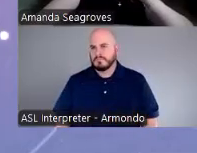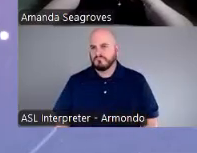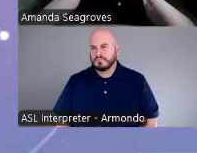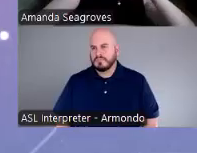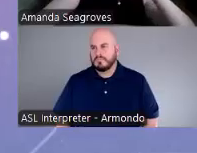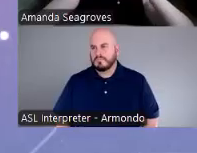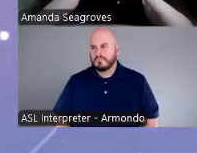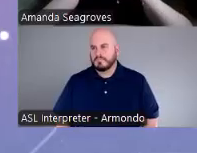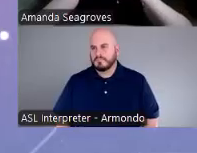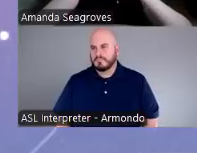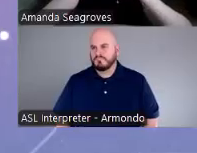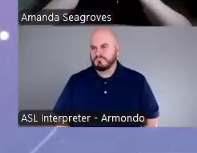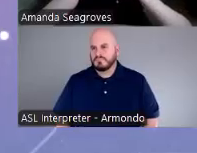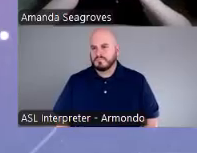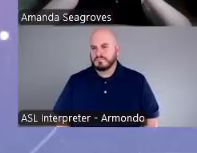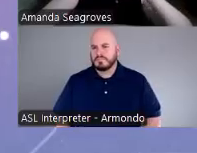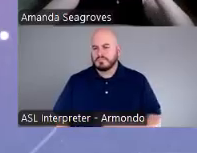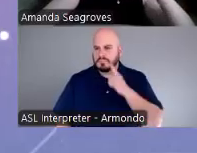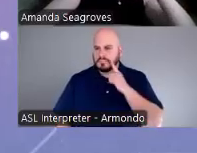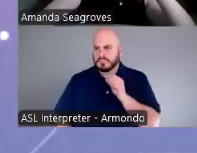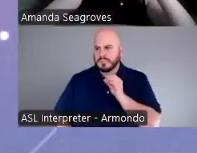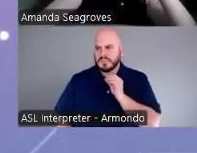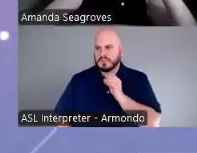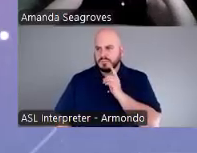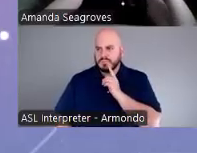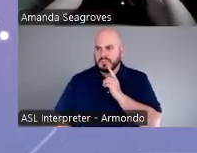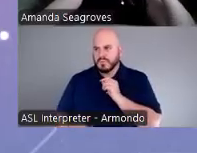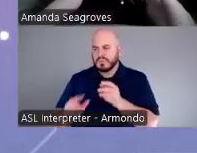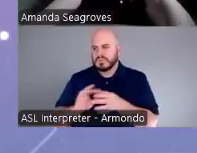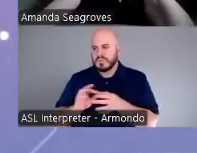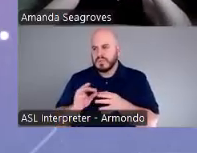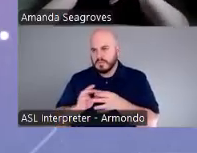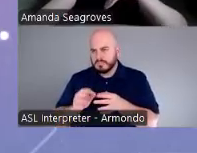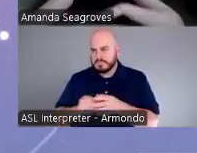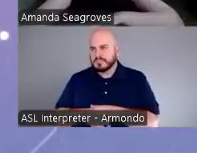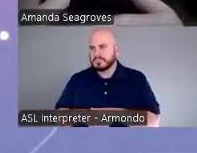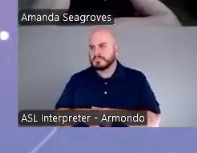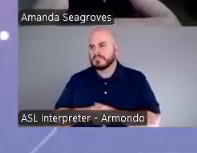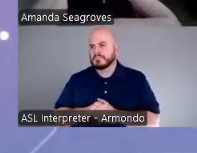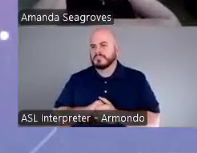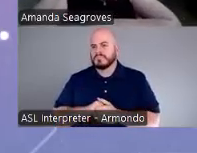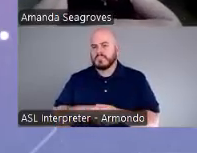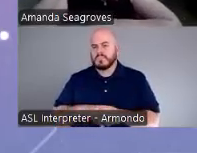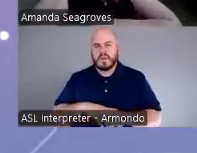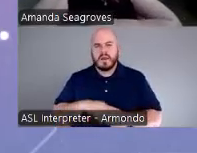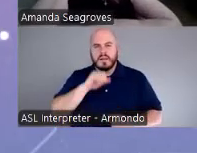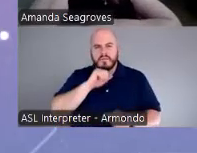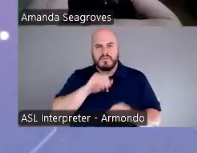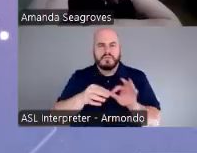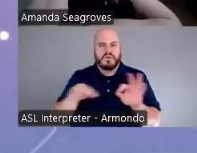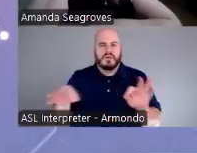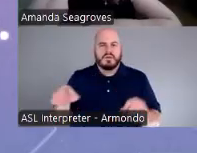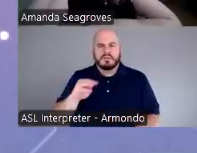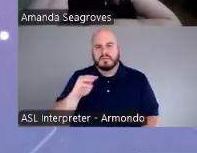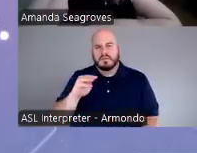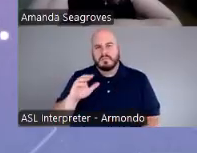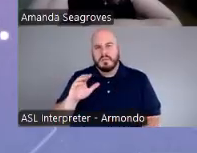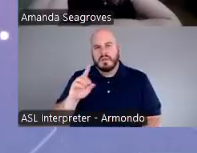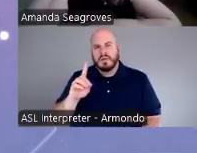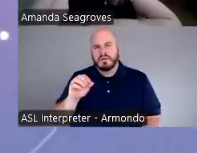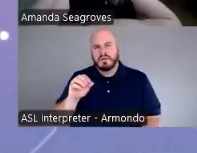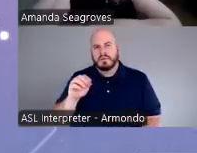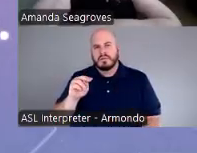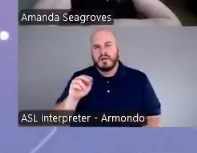We'll just I think so, but I will say really quickly, I love that phrase that you used, the what is it,